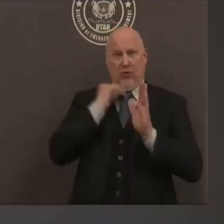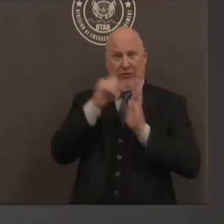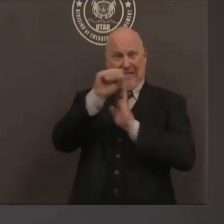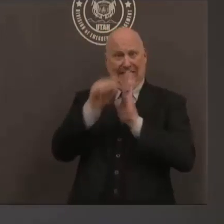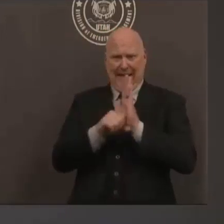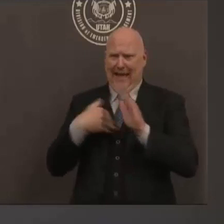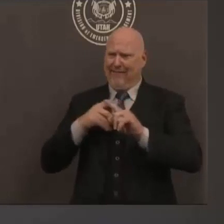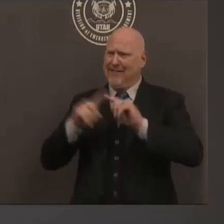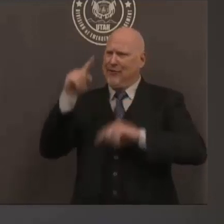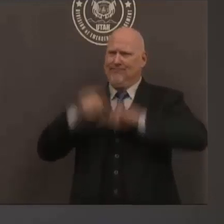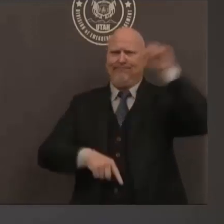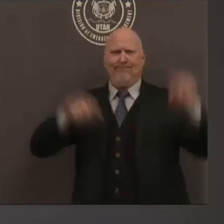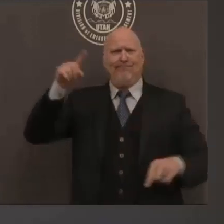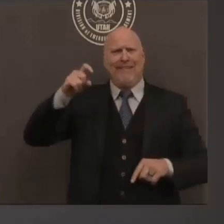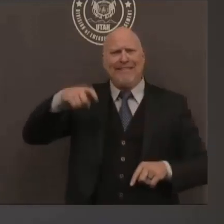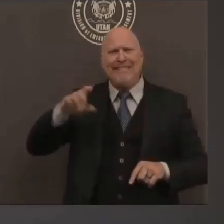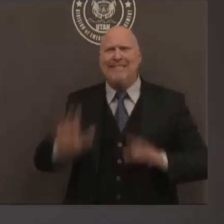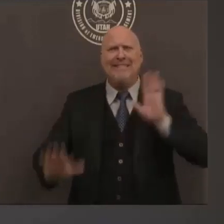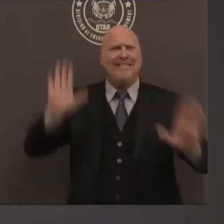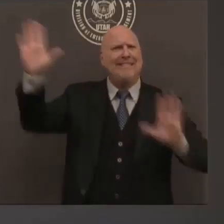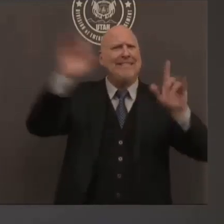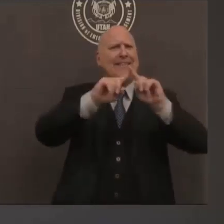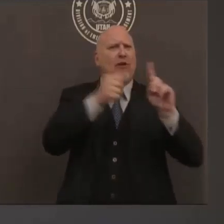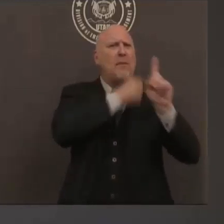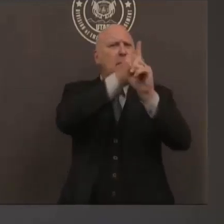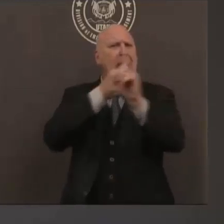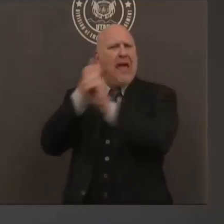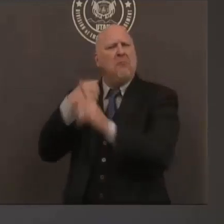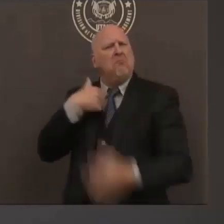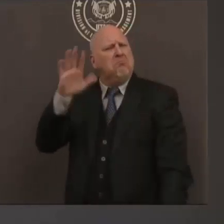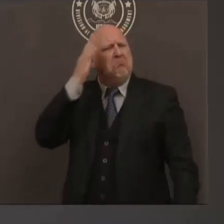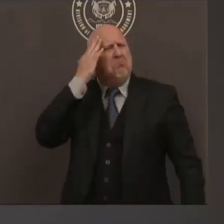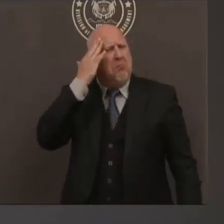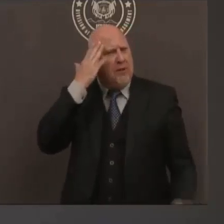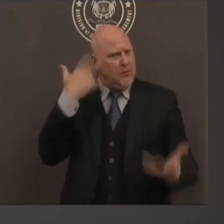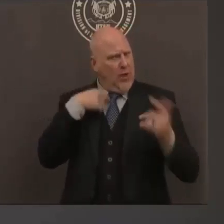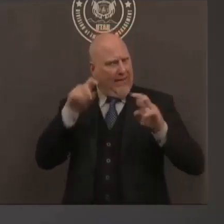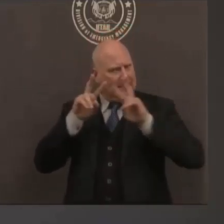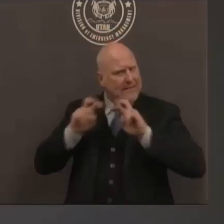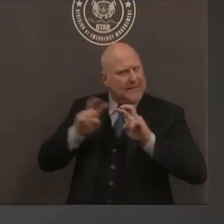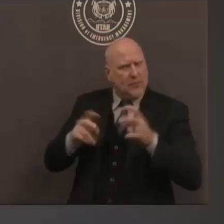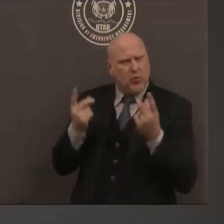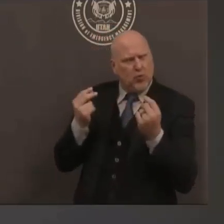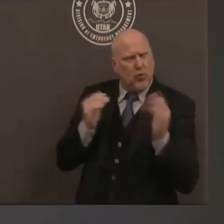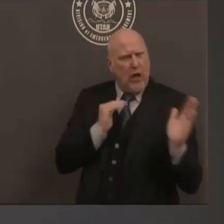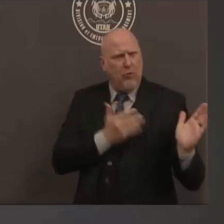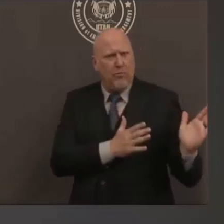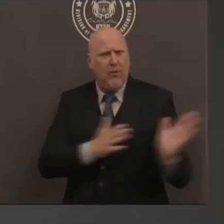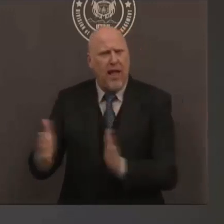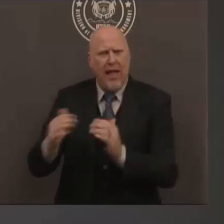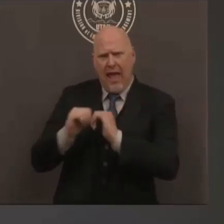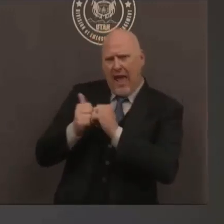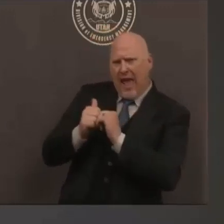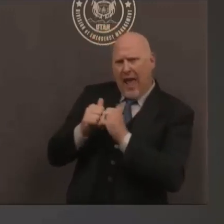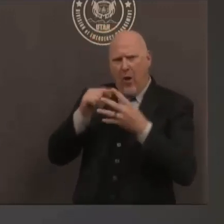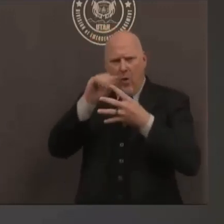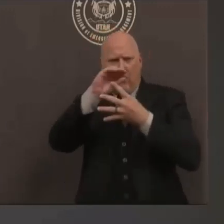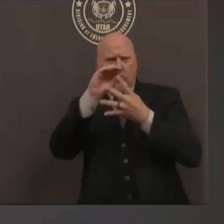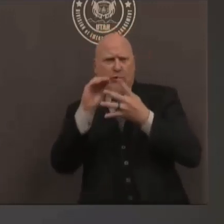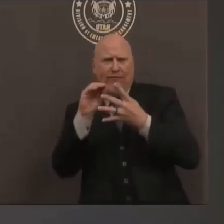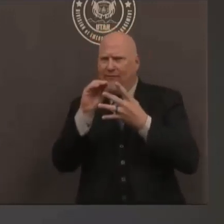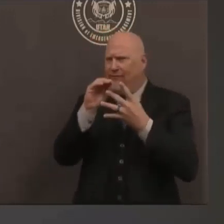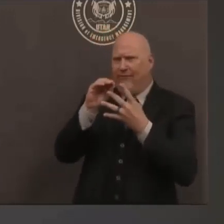account because of the potential geographic concerns and regions. So with that, let me